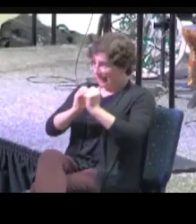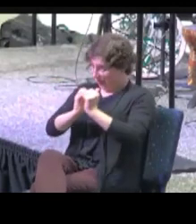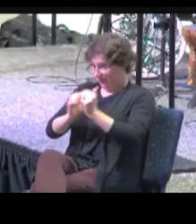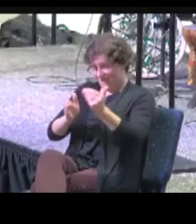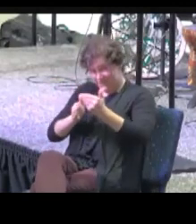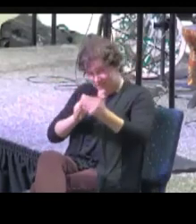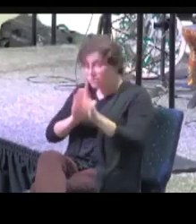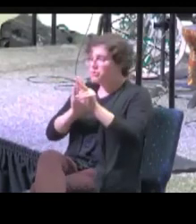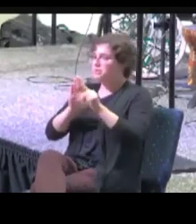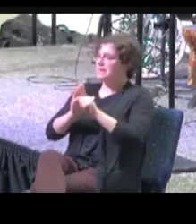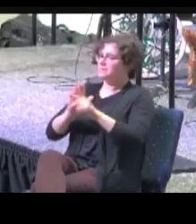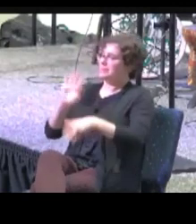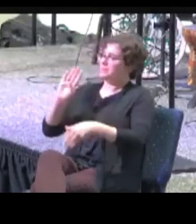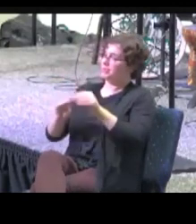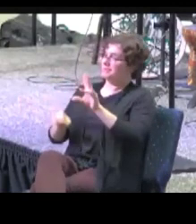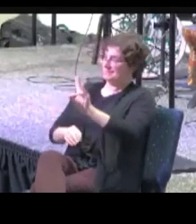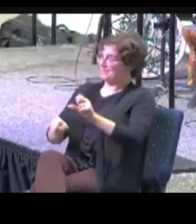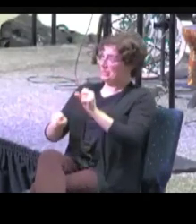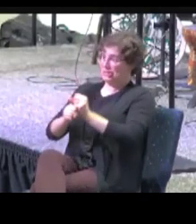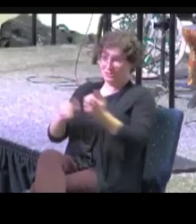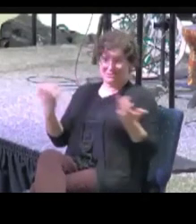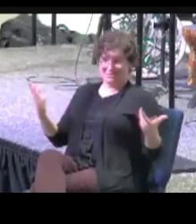just 7 years.